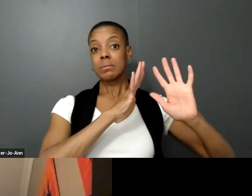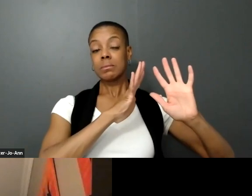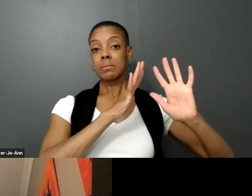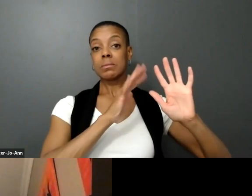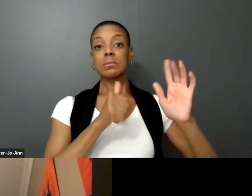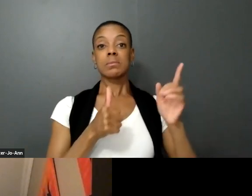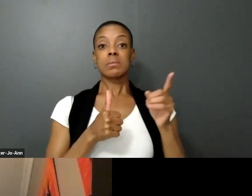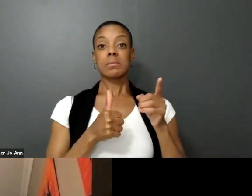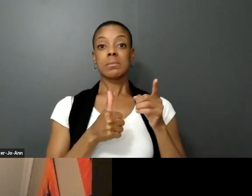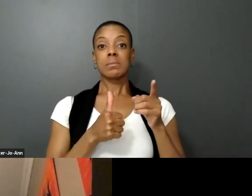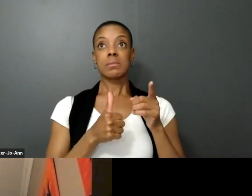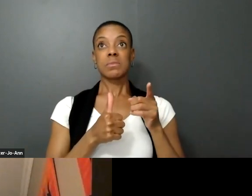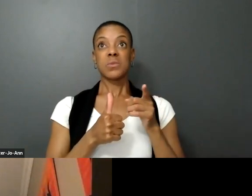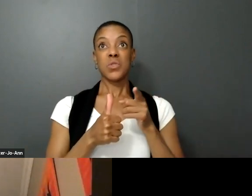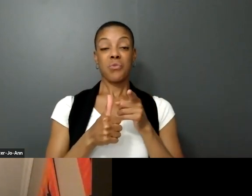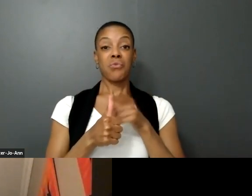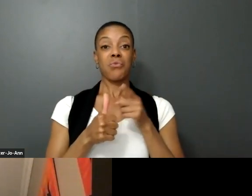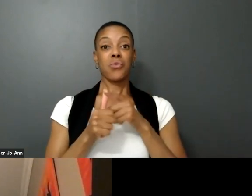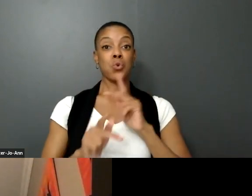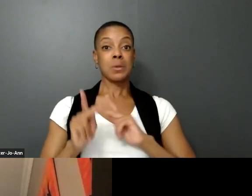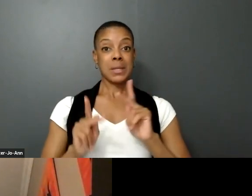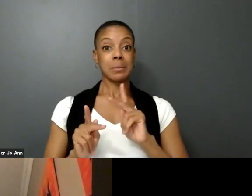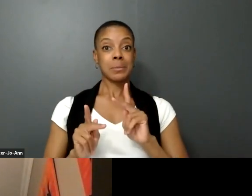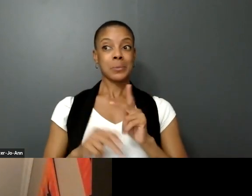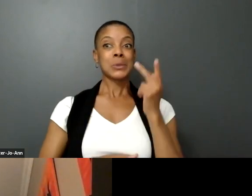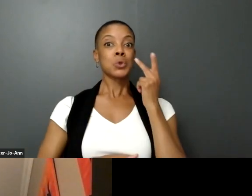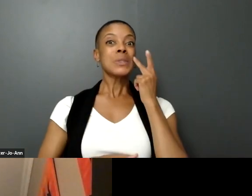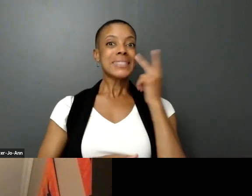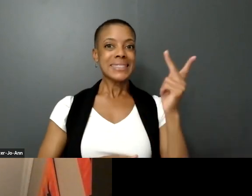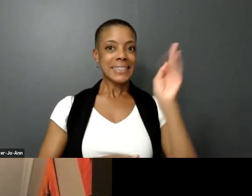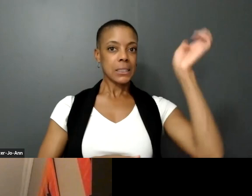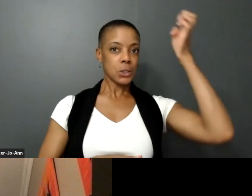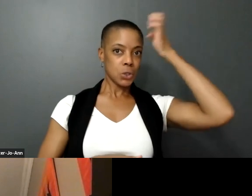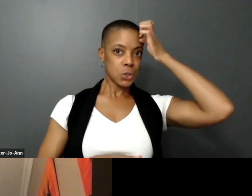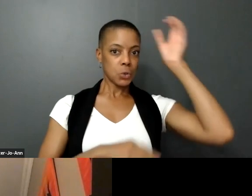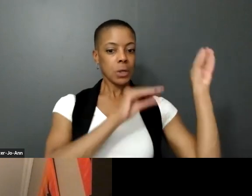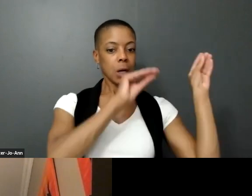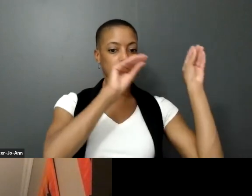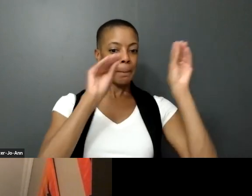first to see settlement come into the Lake